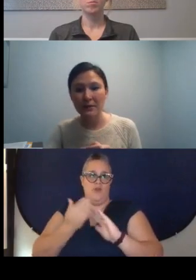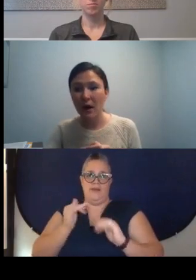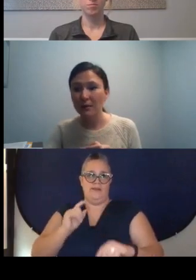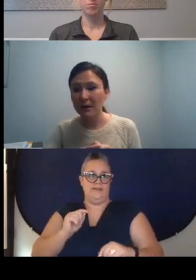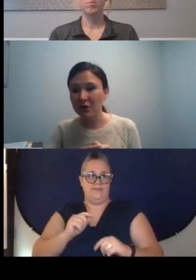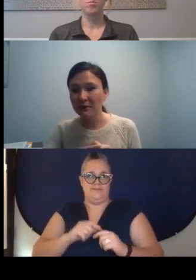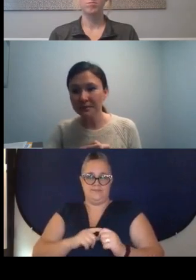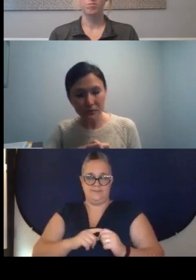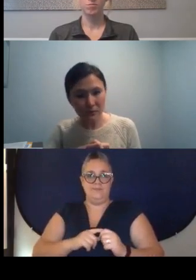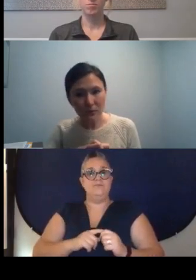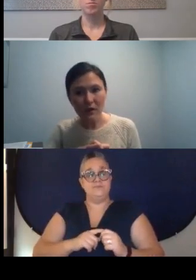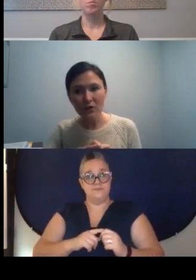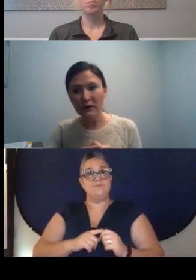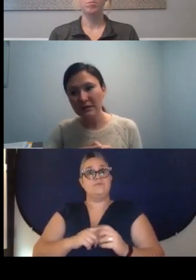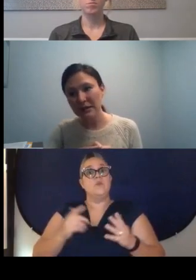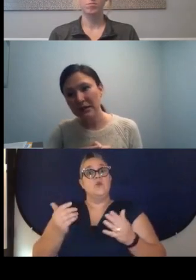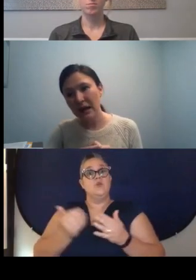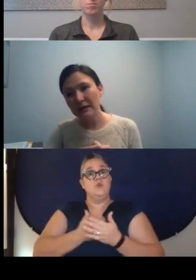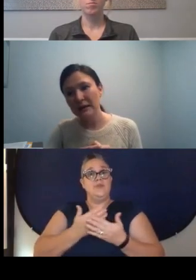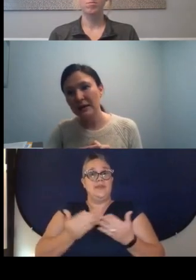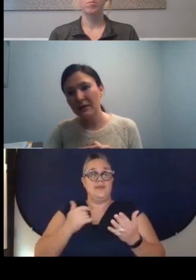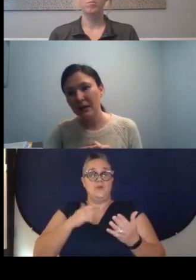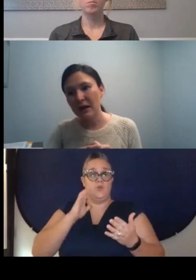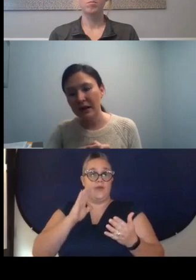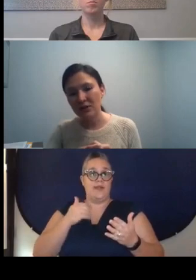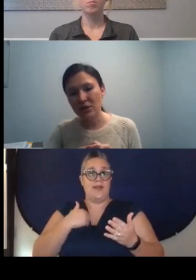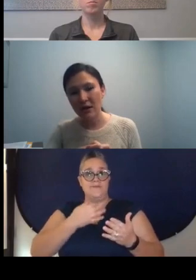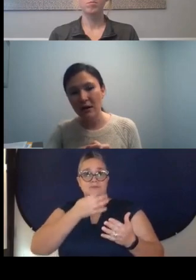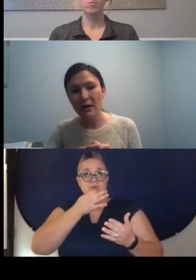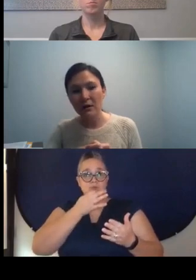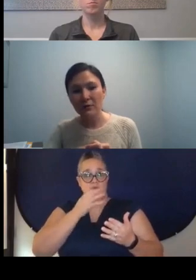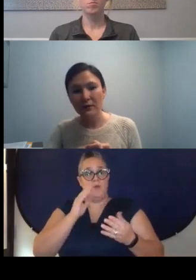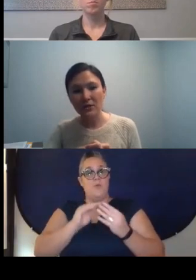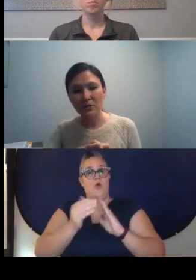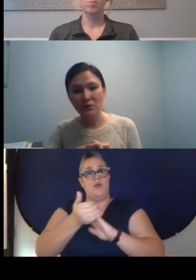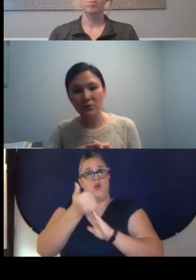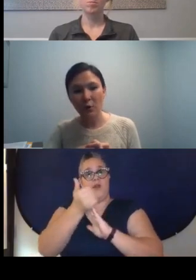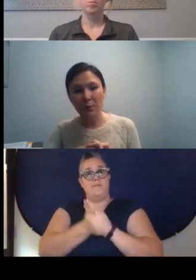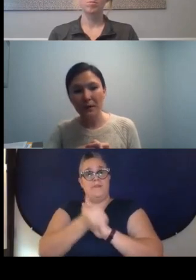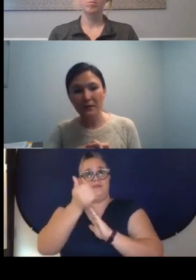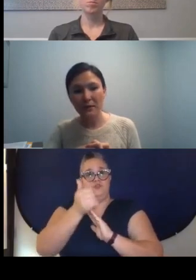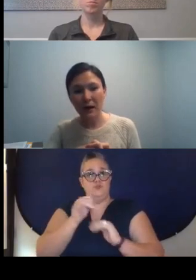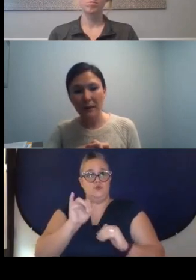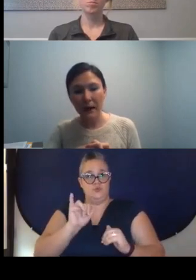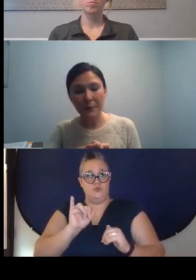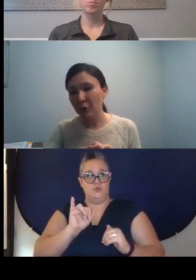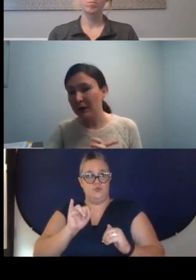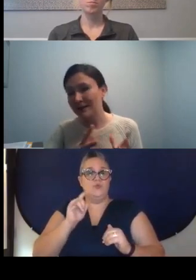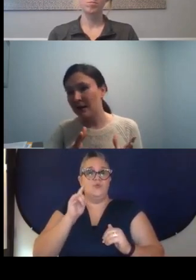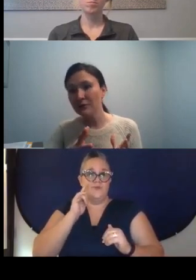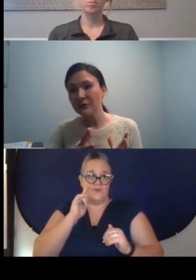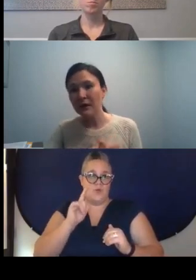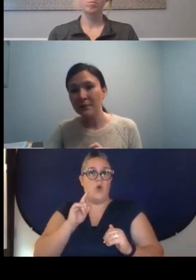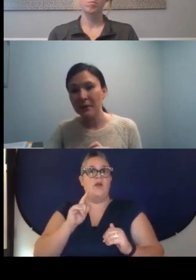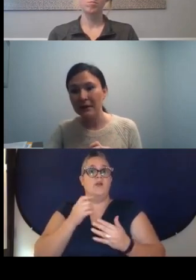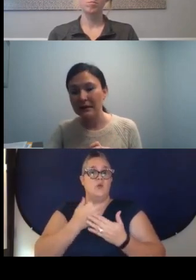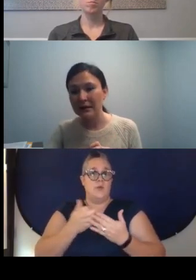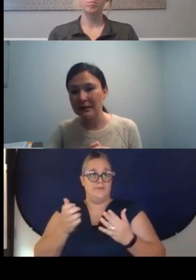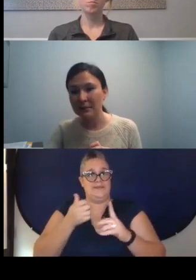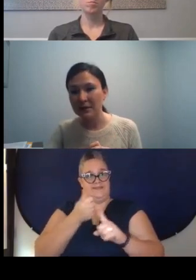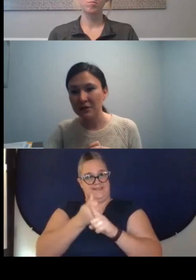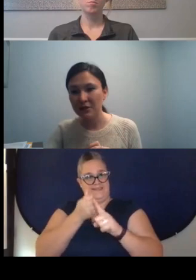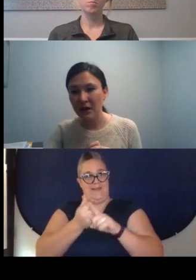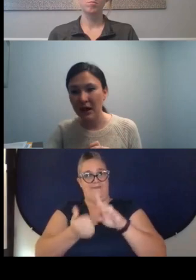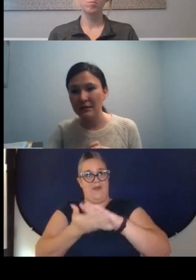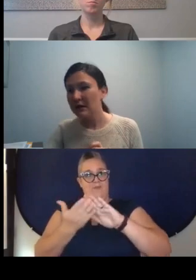about is automation. So obviously, again, kind of on the cutting edge there, related to equipment operating itself and not